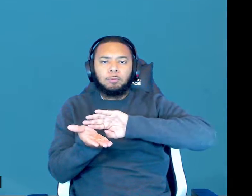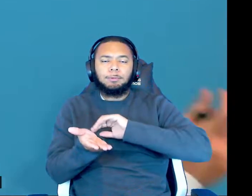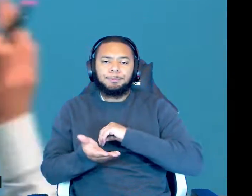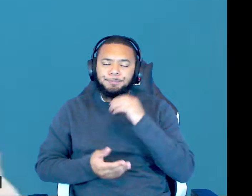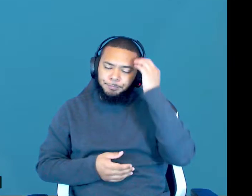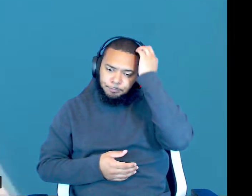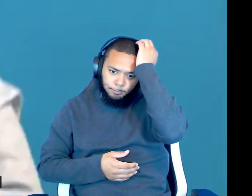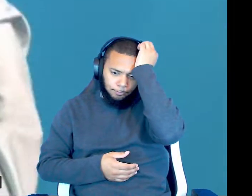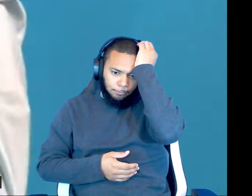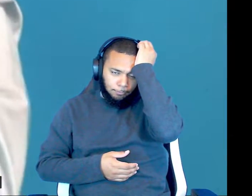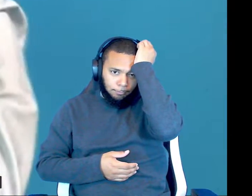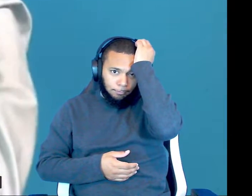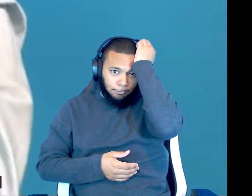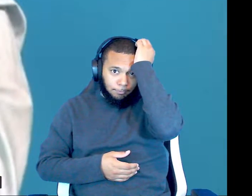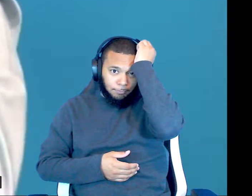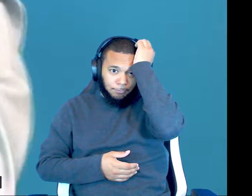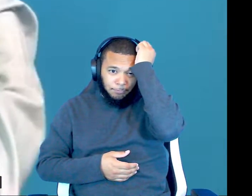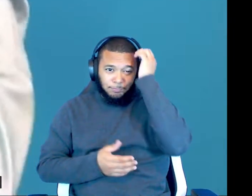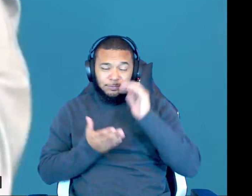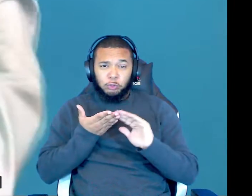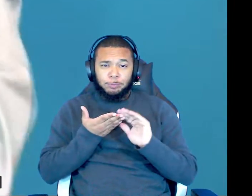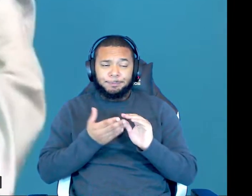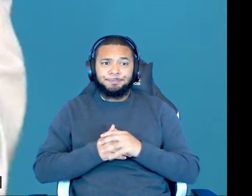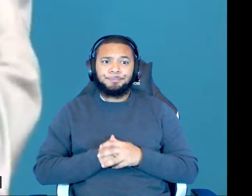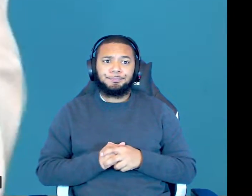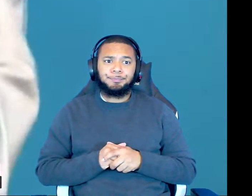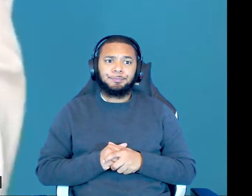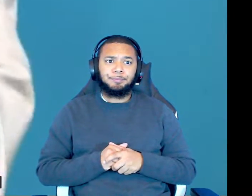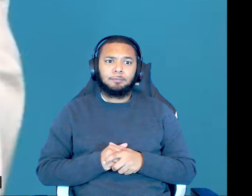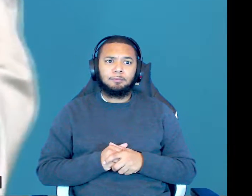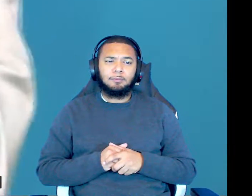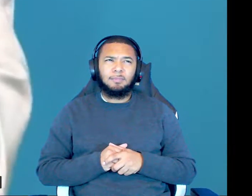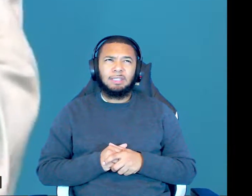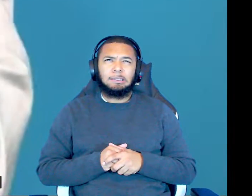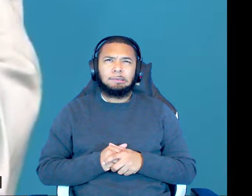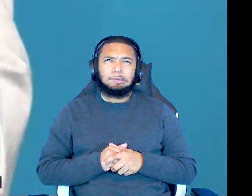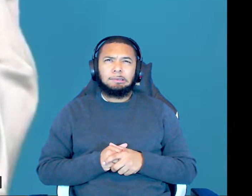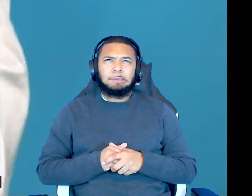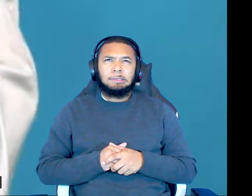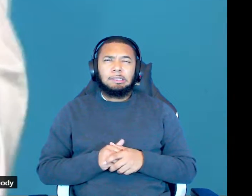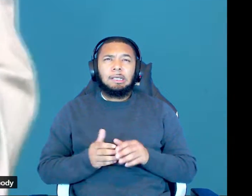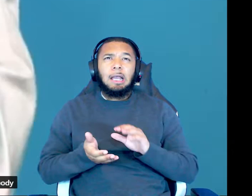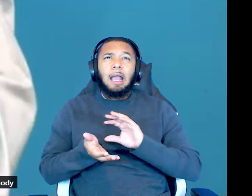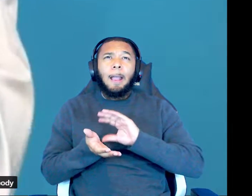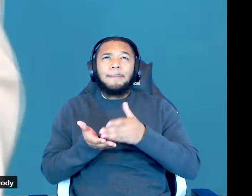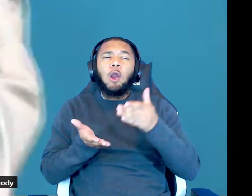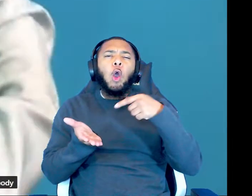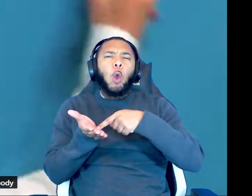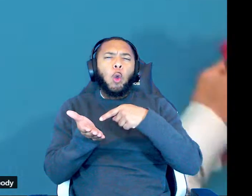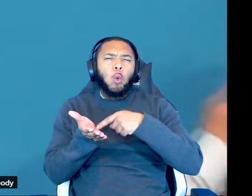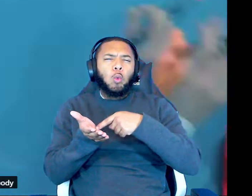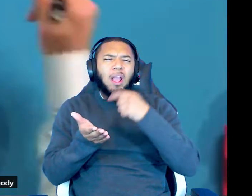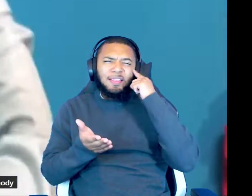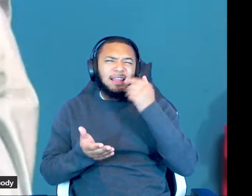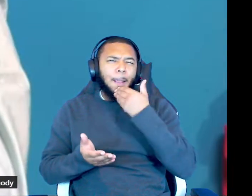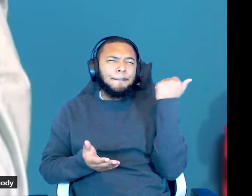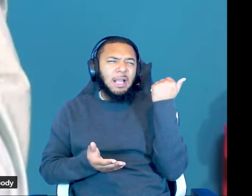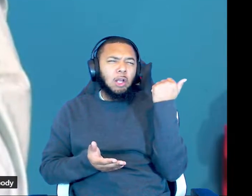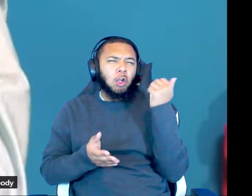amount borrowed, but I think what I might just say here is amount owed, just to make that easier on all of